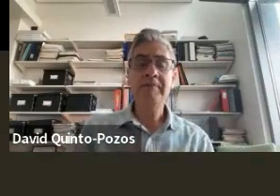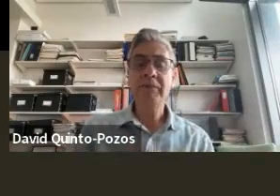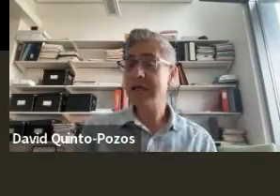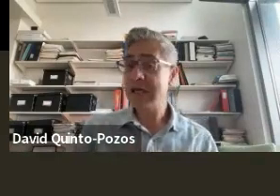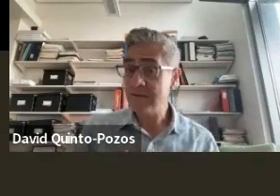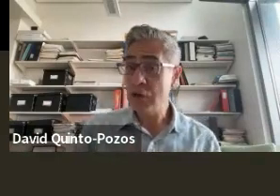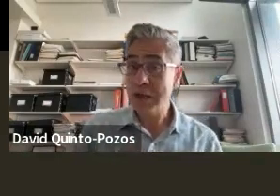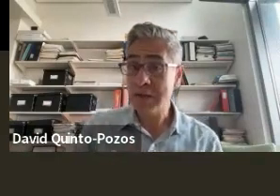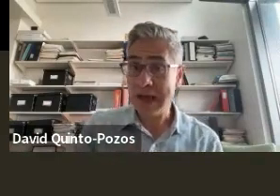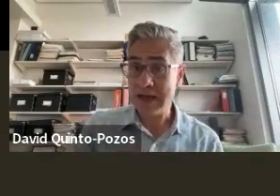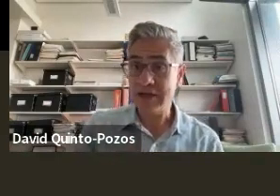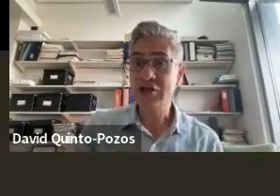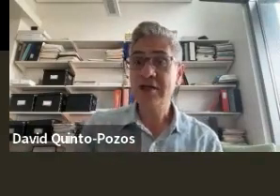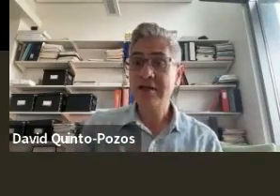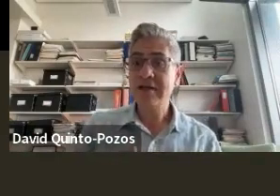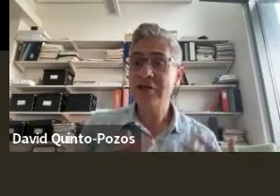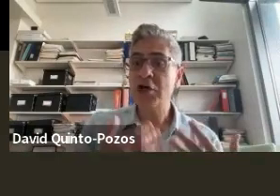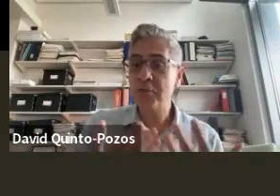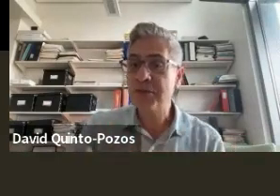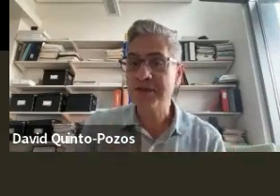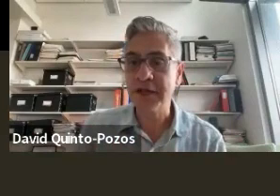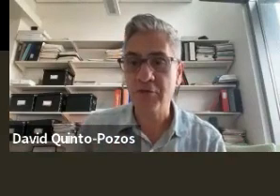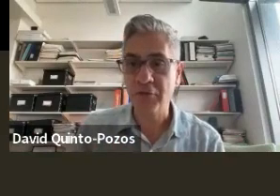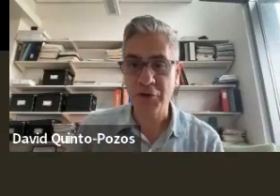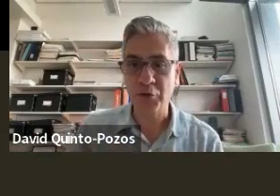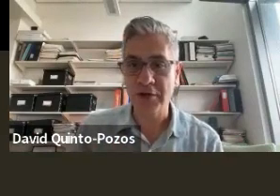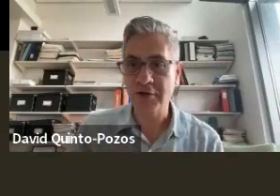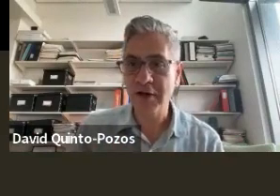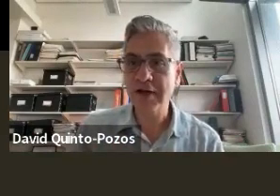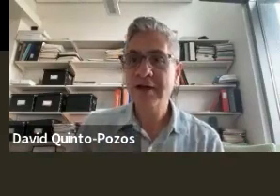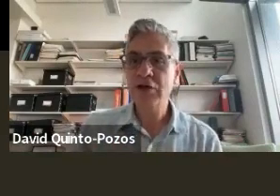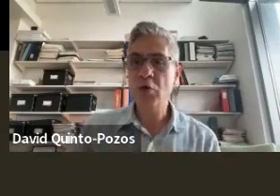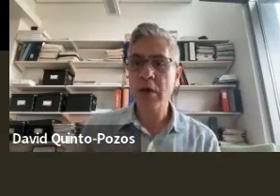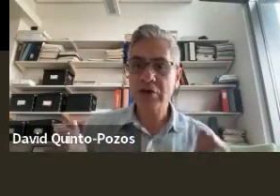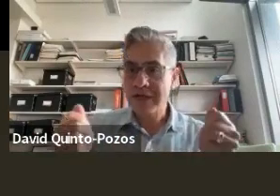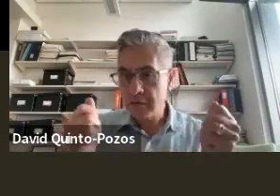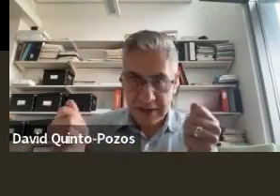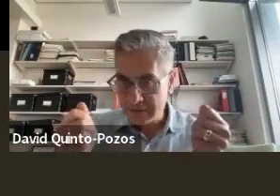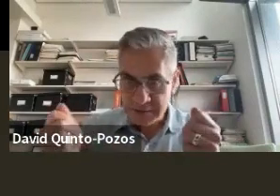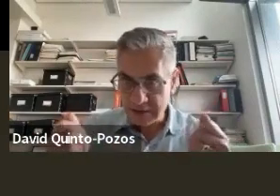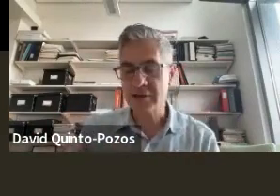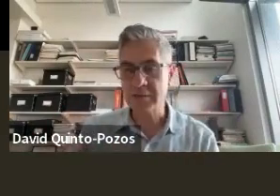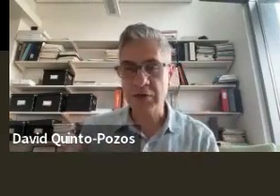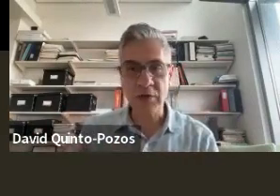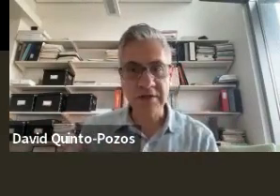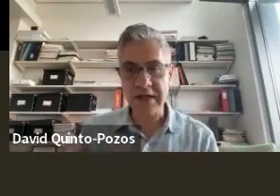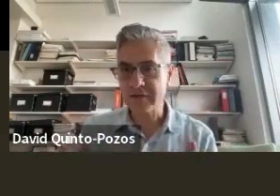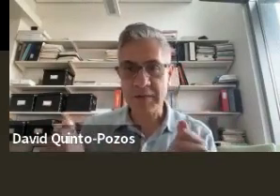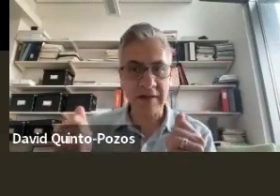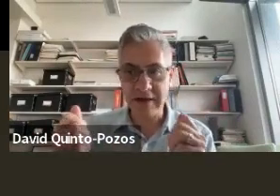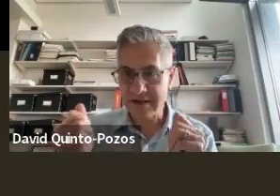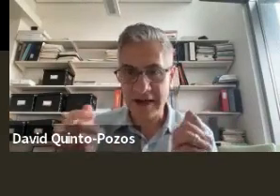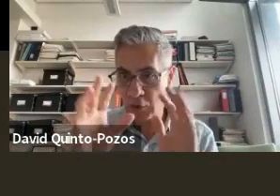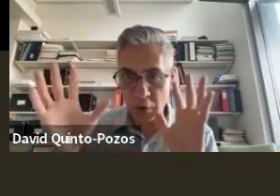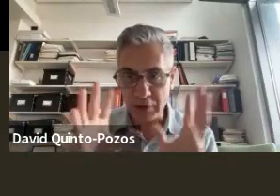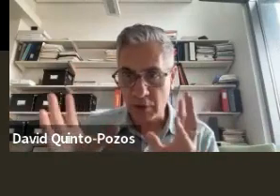And if you can manage, interpret the table for your reader, right? You don't want your table to have to spend, excuse me, your reader to have to spend